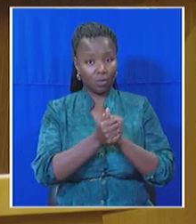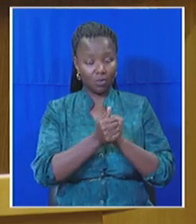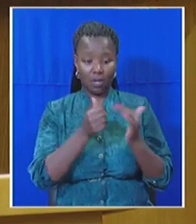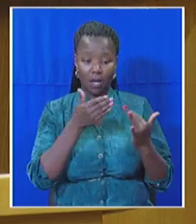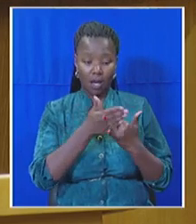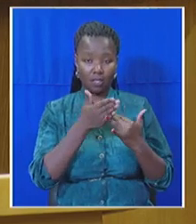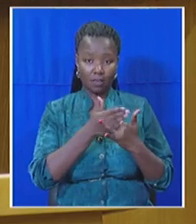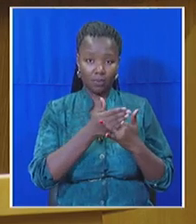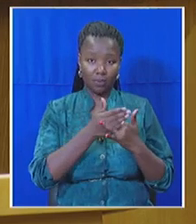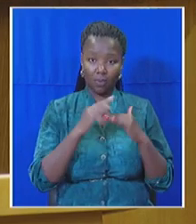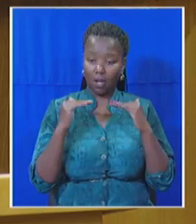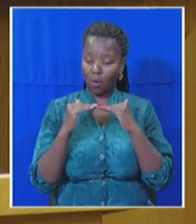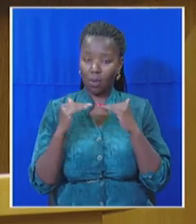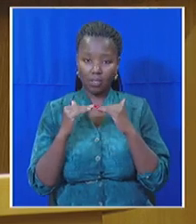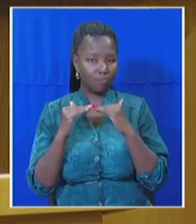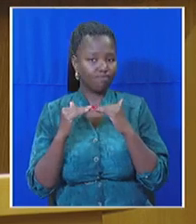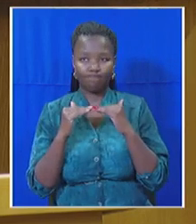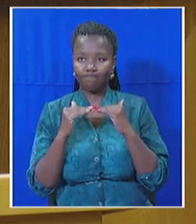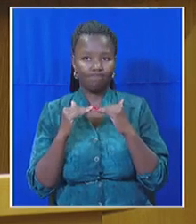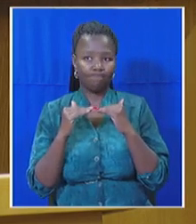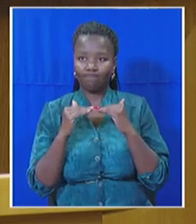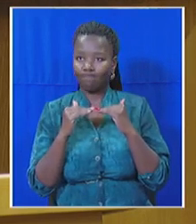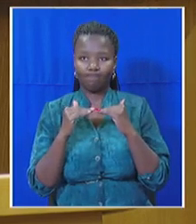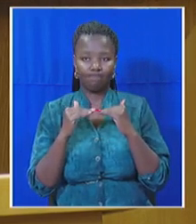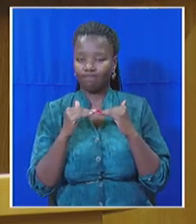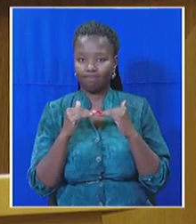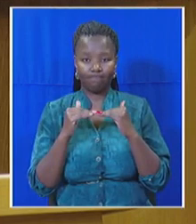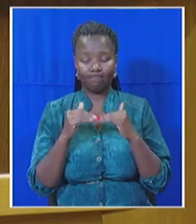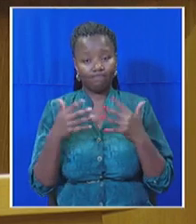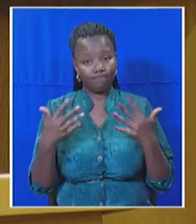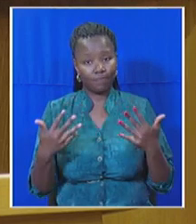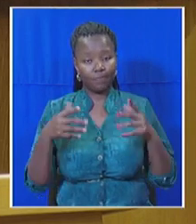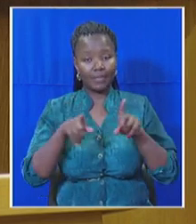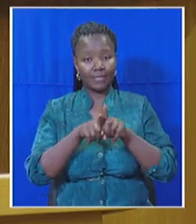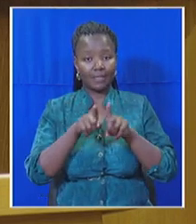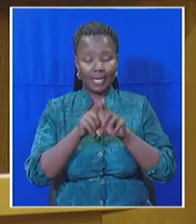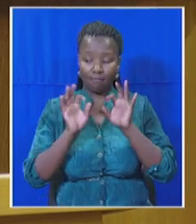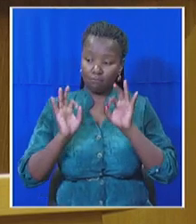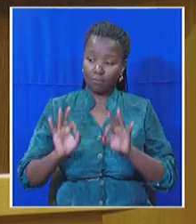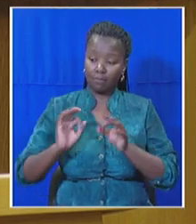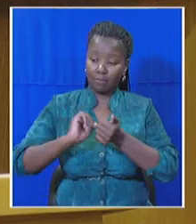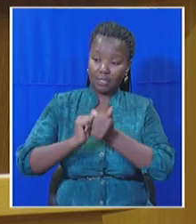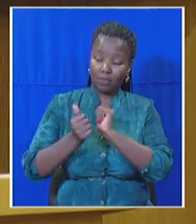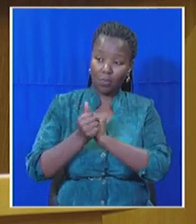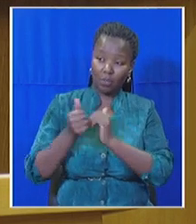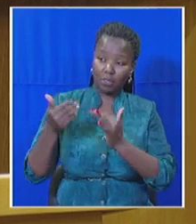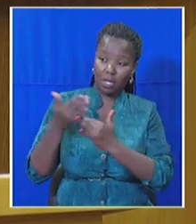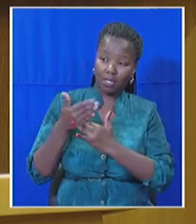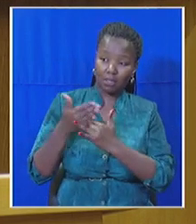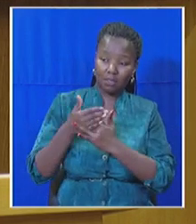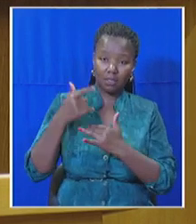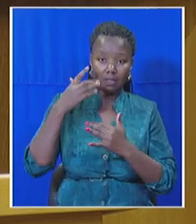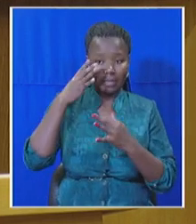accessible nor equitable in South Africa, and access to quality sports is determined by race or